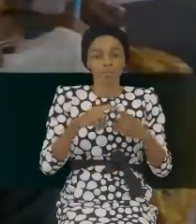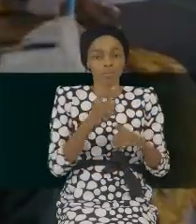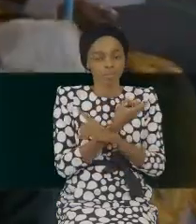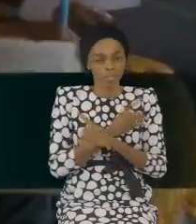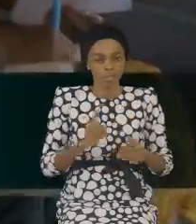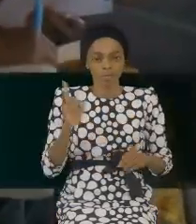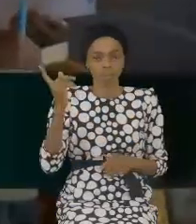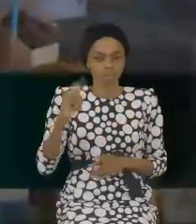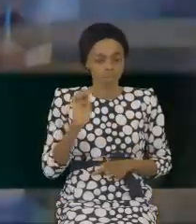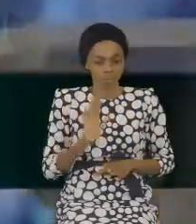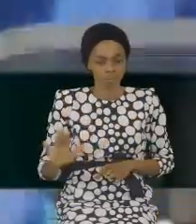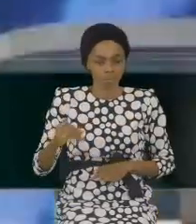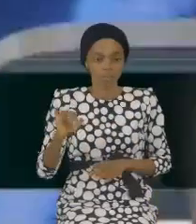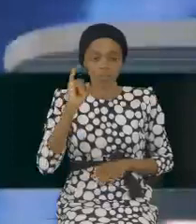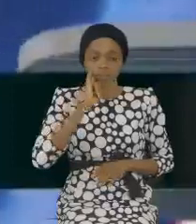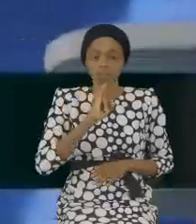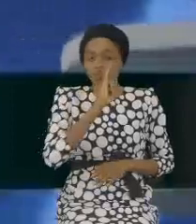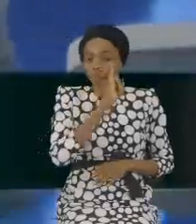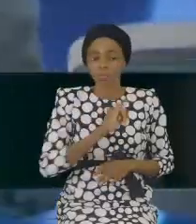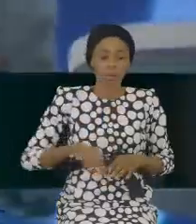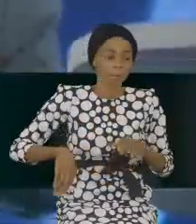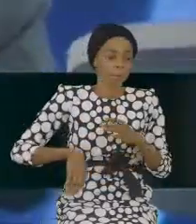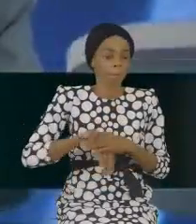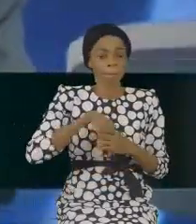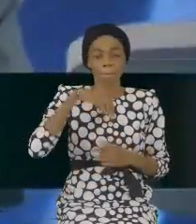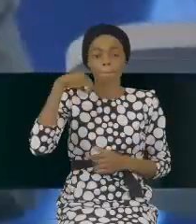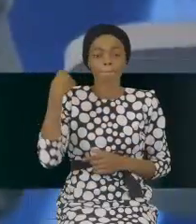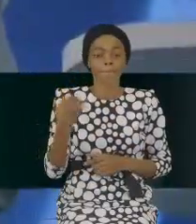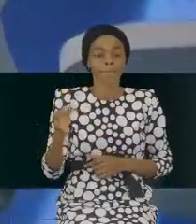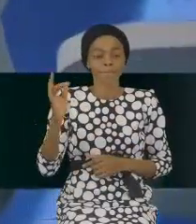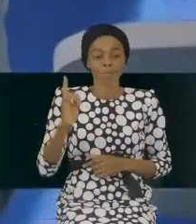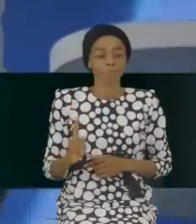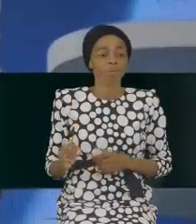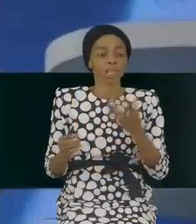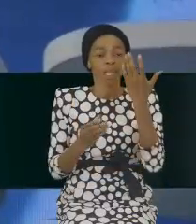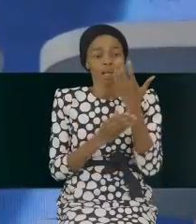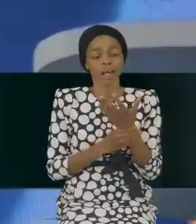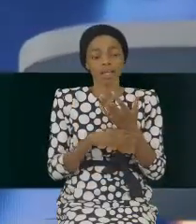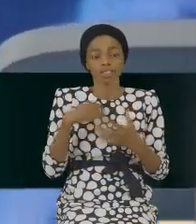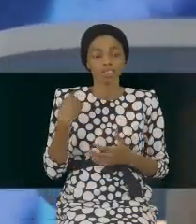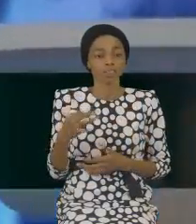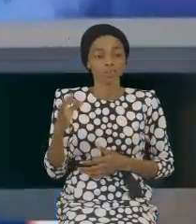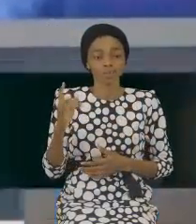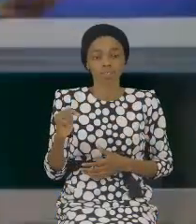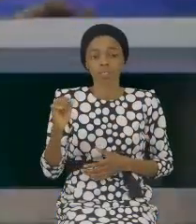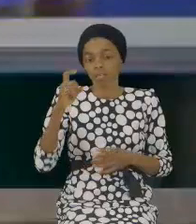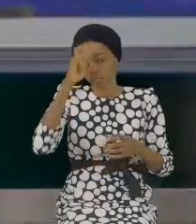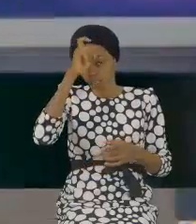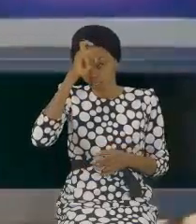deliver the children of Israel out of the hand of the Egyptians, and to